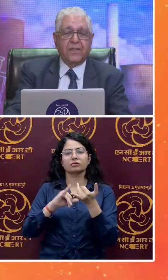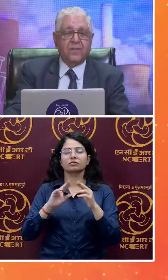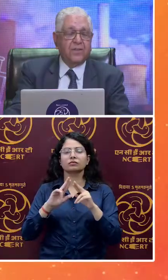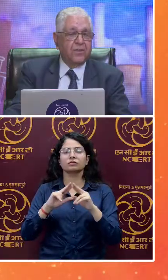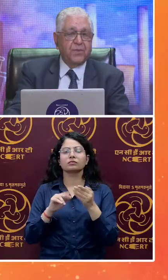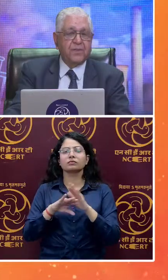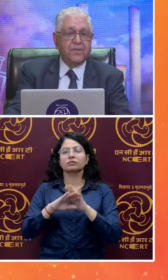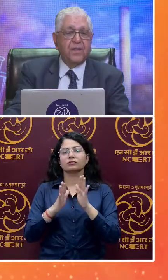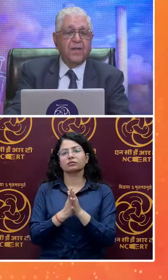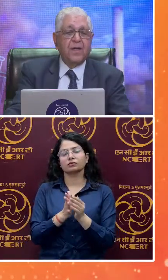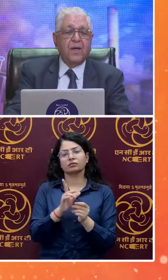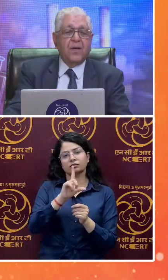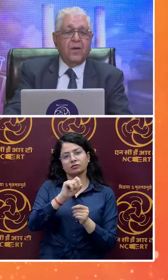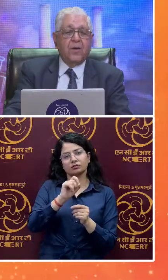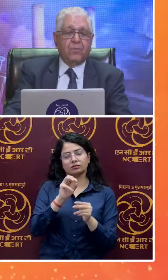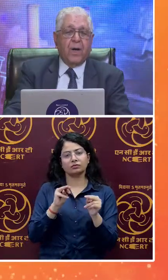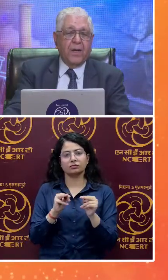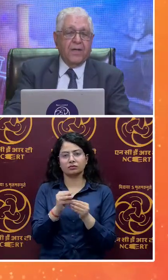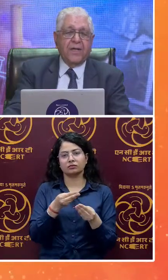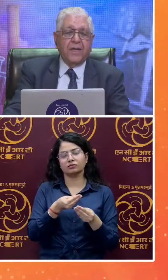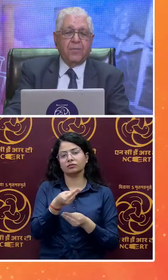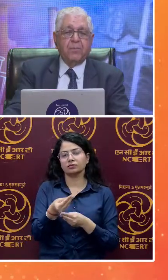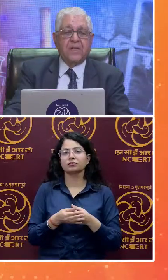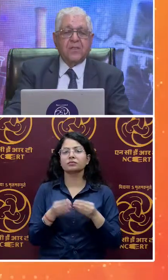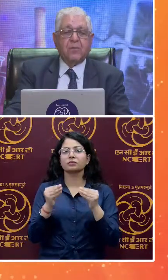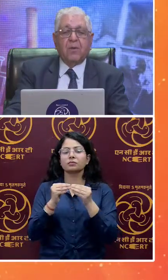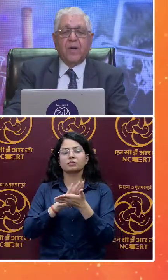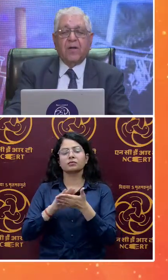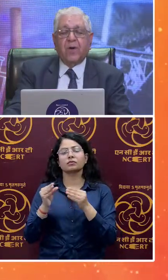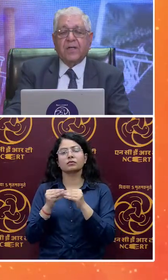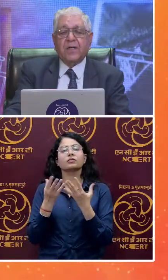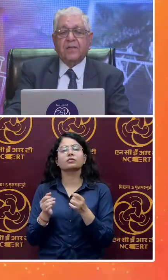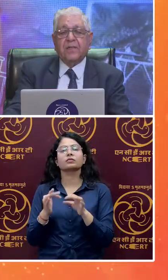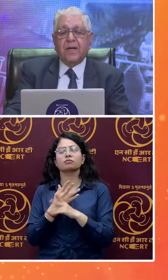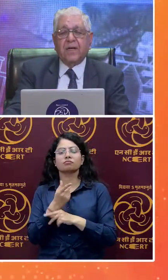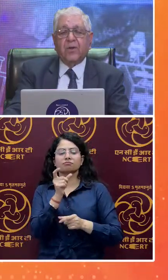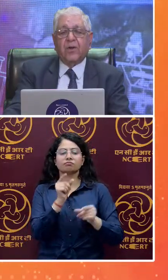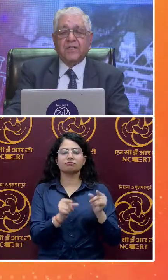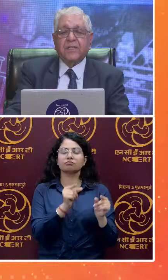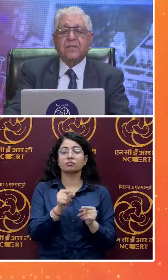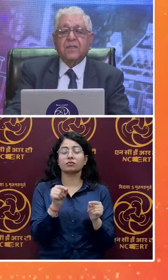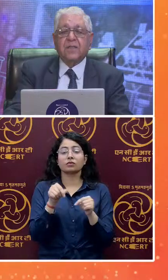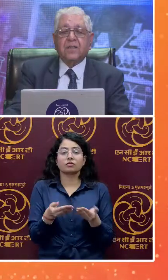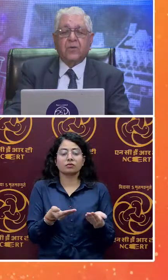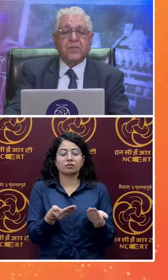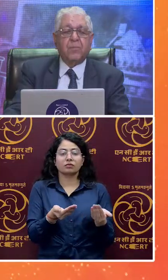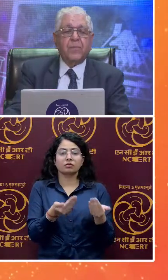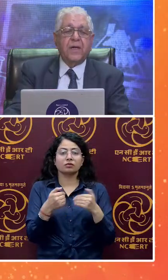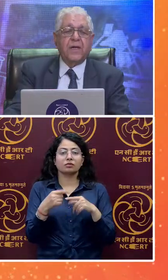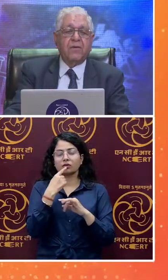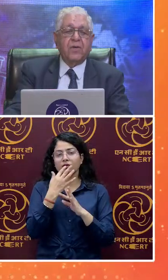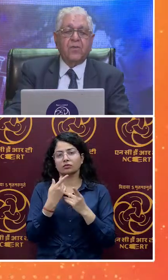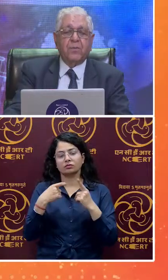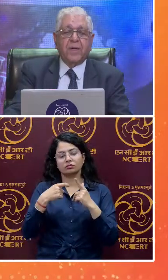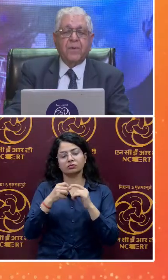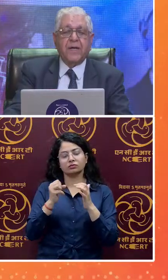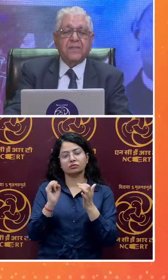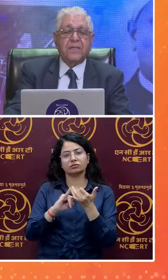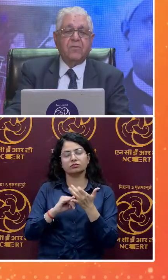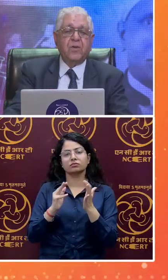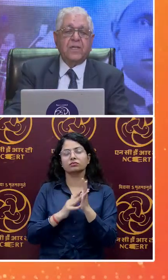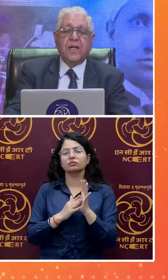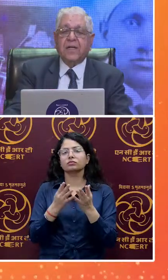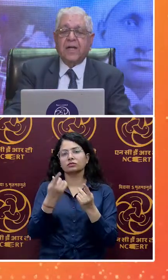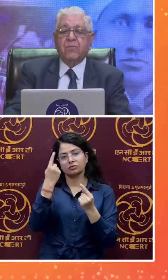only 10,000 rupees. Bhabha needed people, so Bhabha invited Indologist Kosambi and Levy for